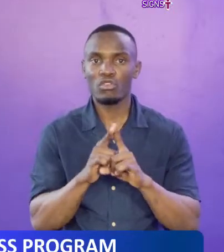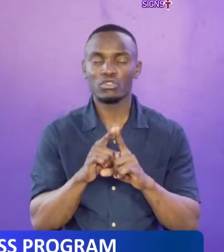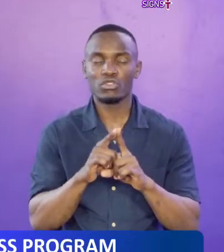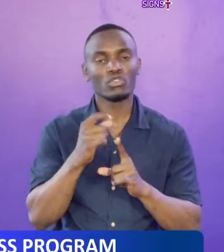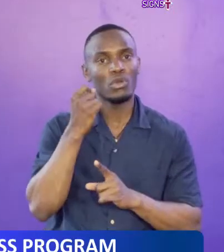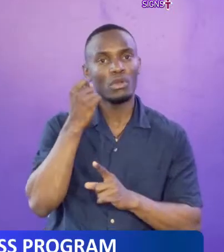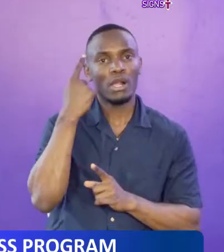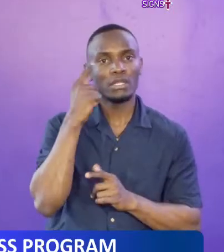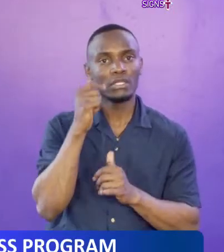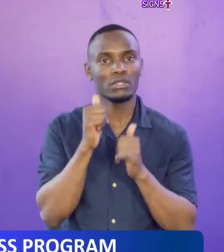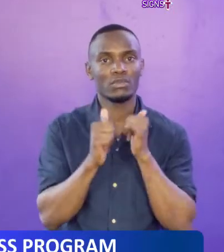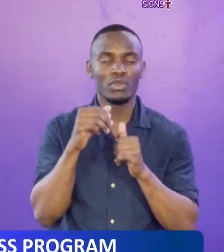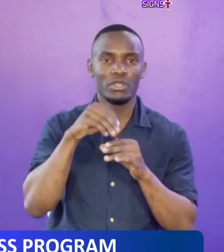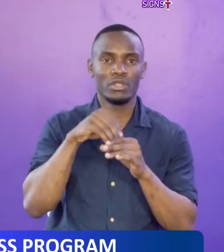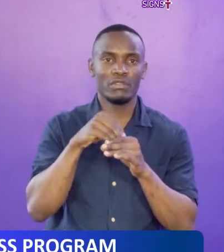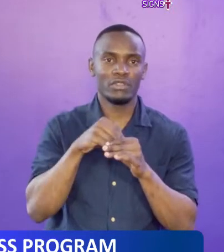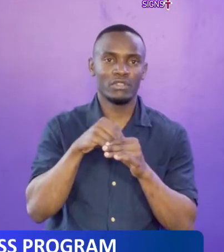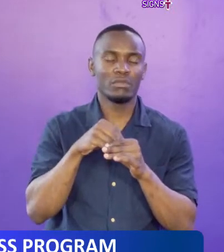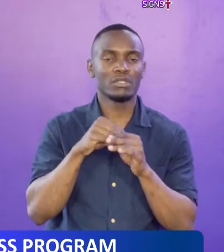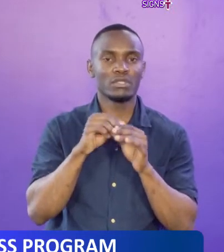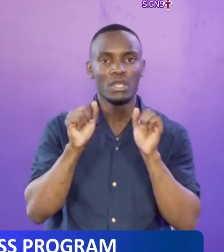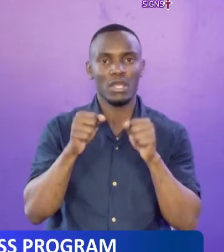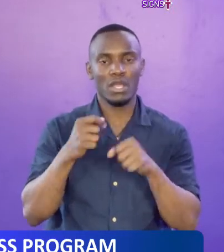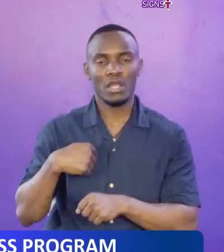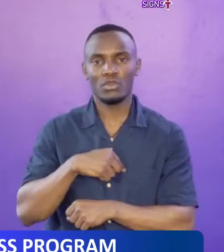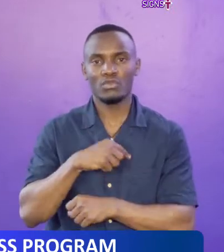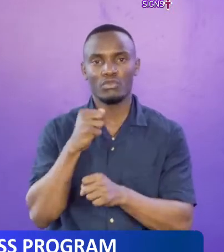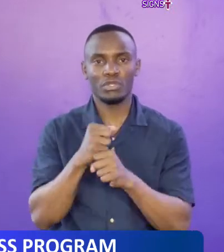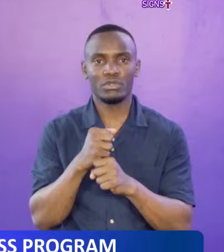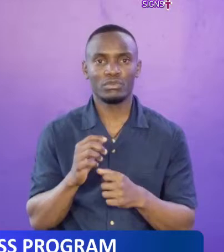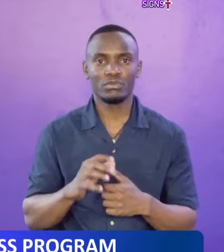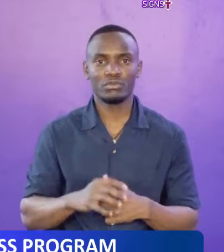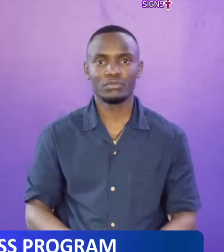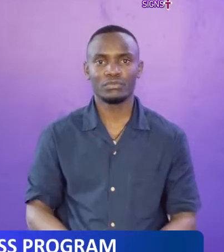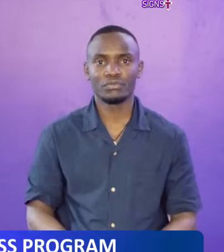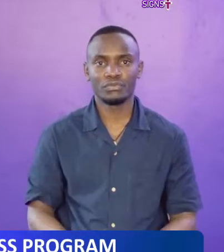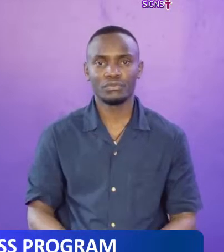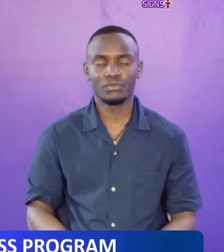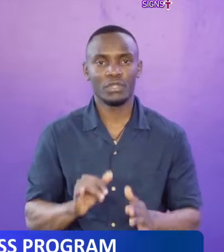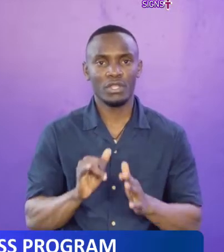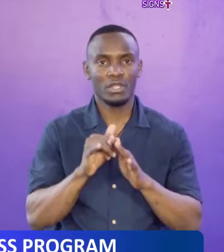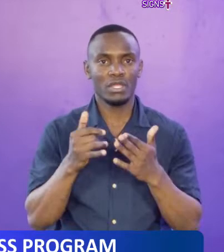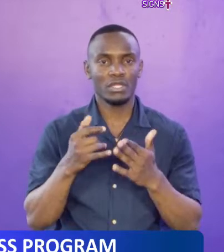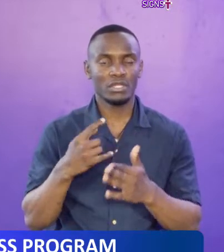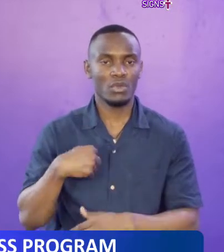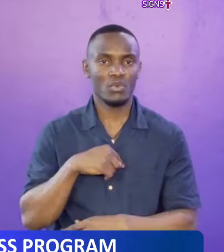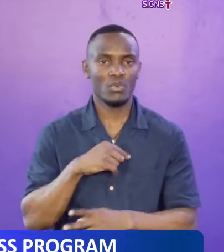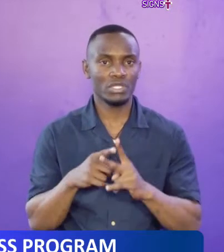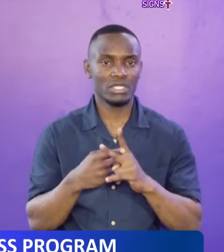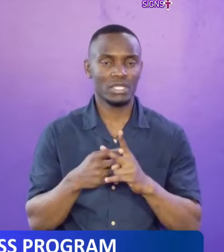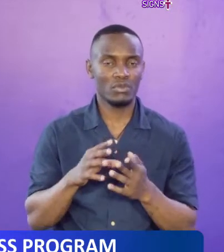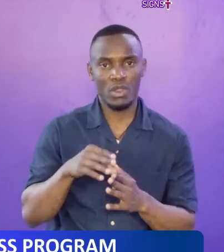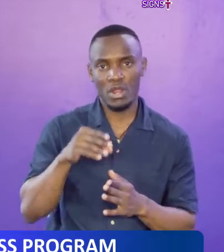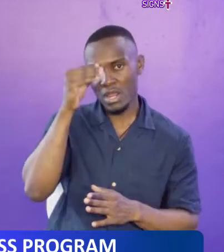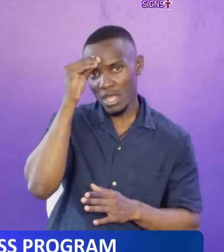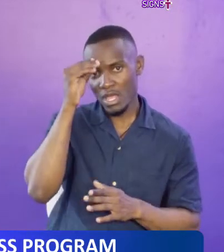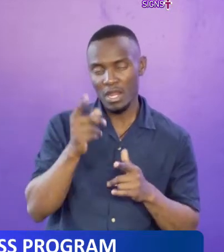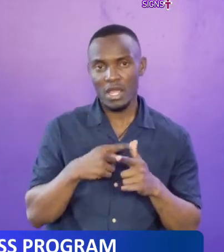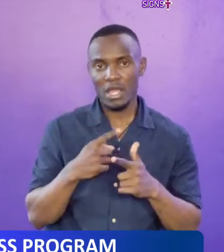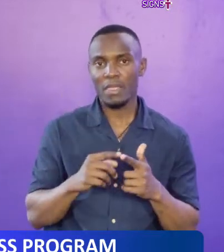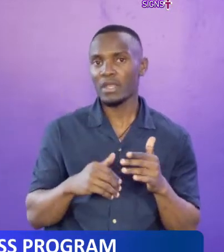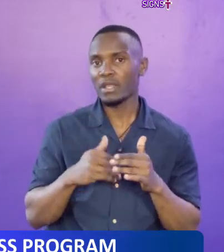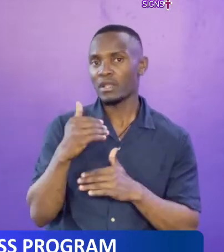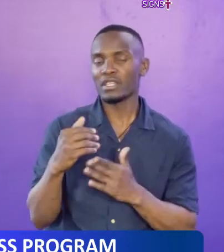can we do from our own level. That's how we started learning. Then came in the Digital Access